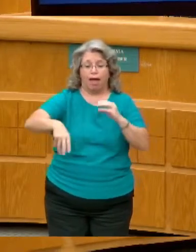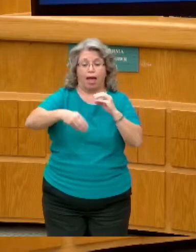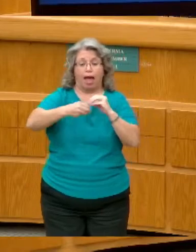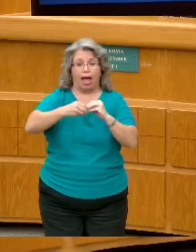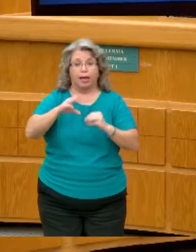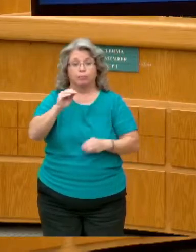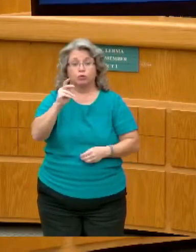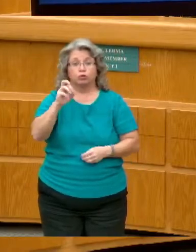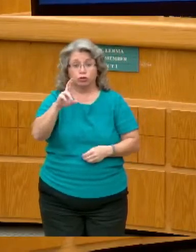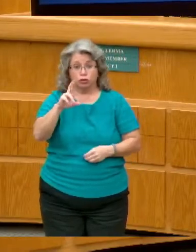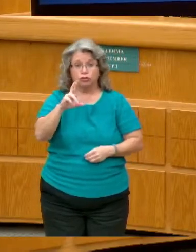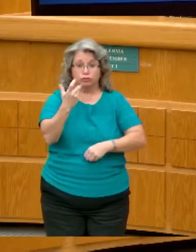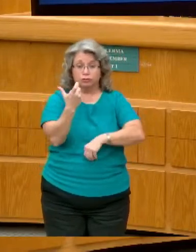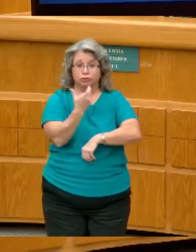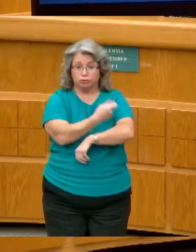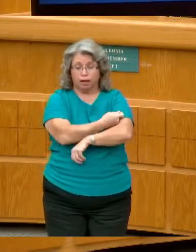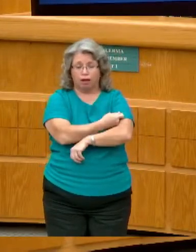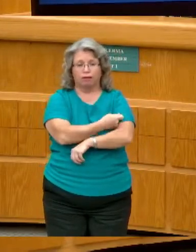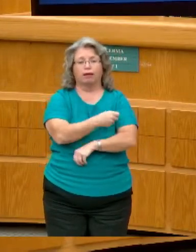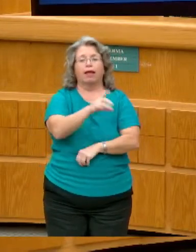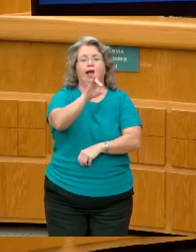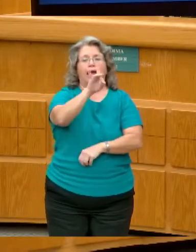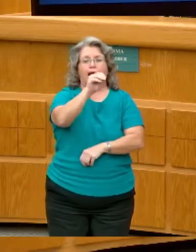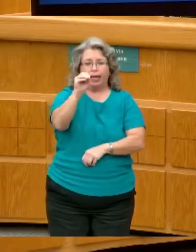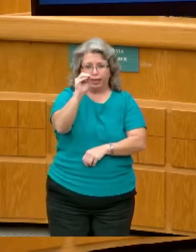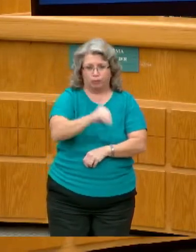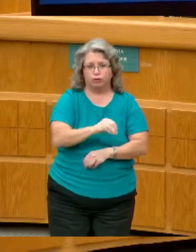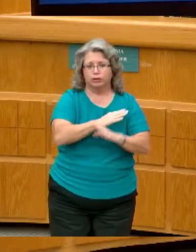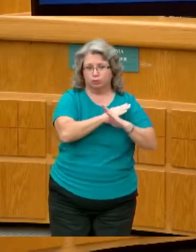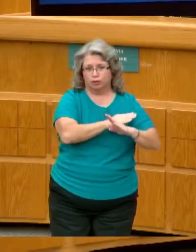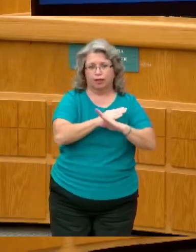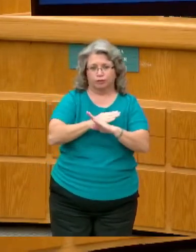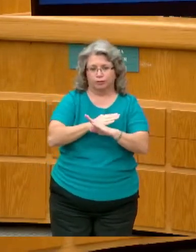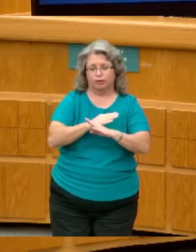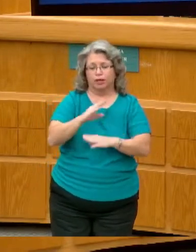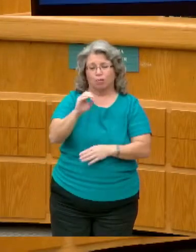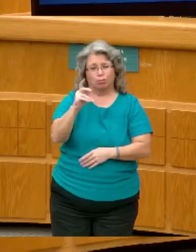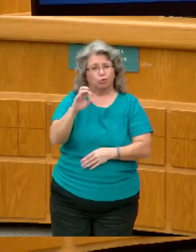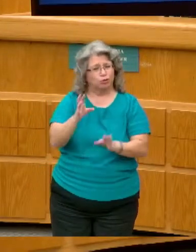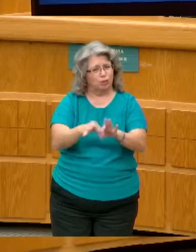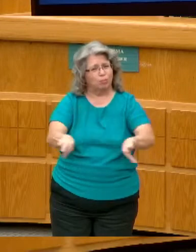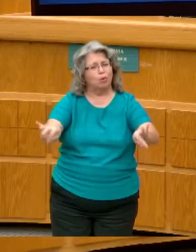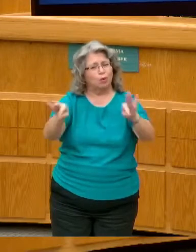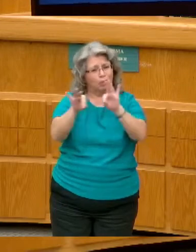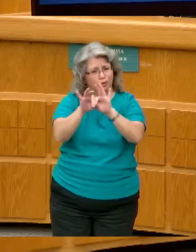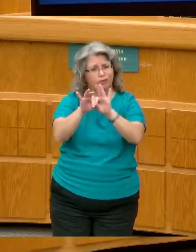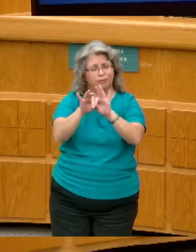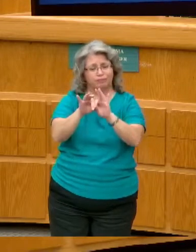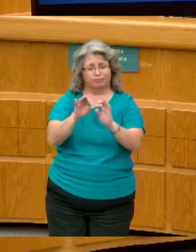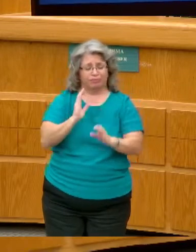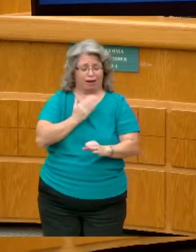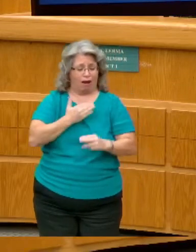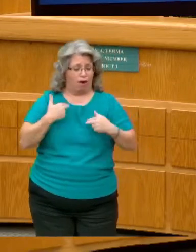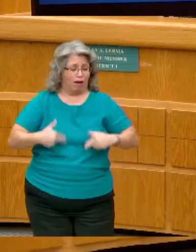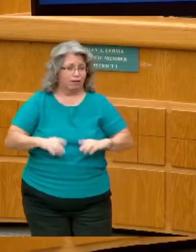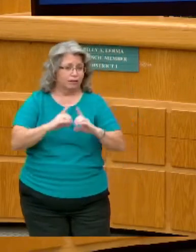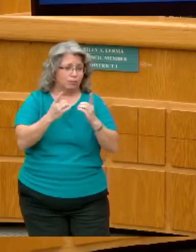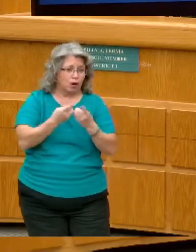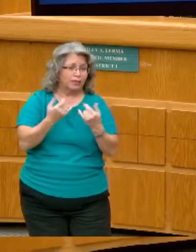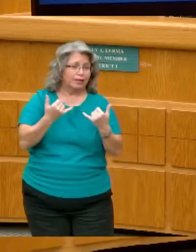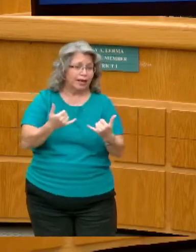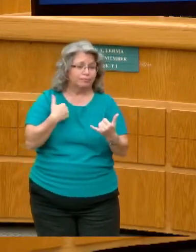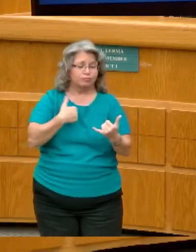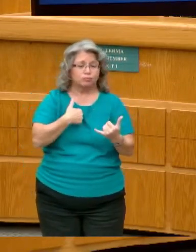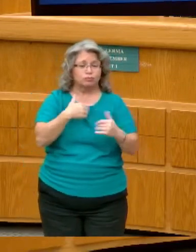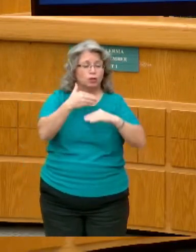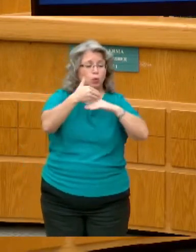have 80% protection. So the boosters are really important. So what we're trying to do right now at the health department is send out reminders,